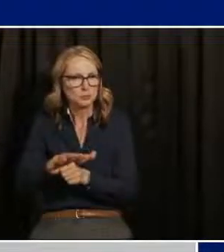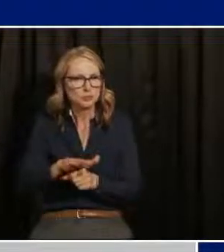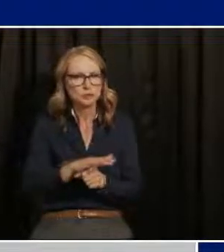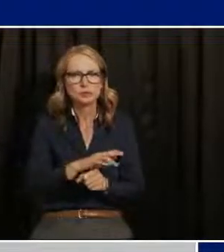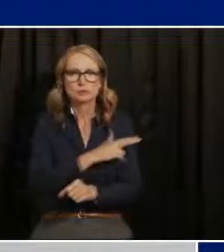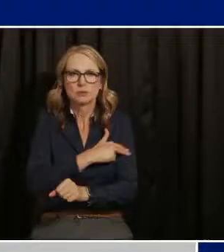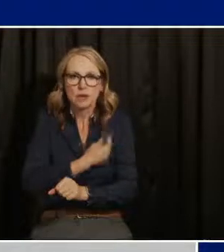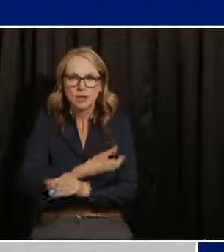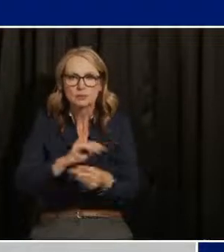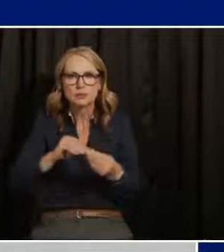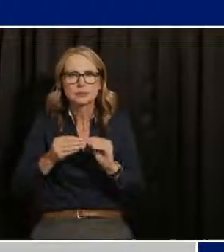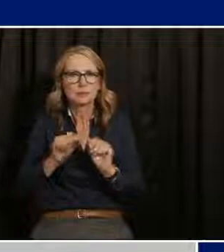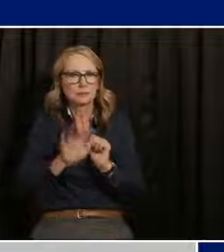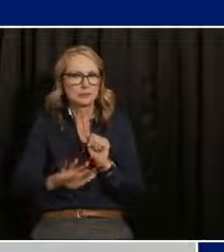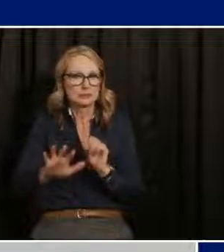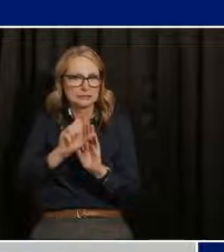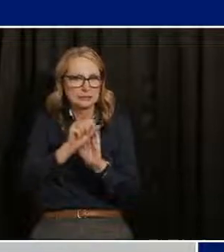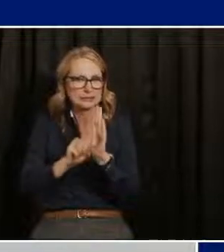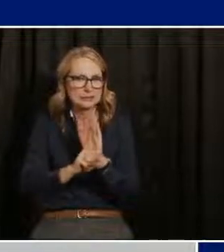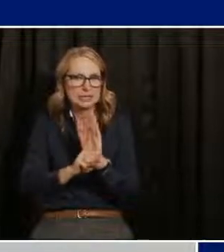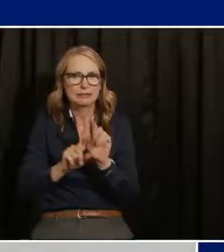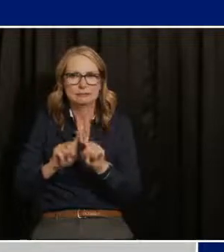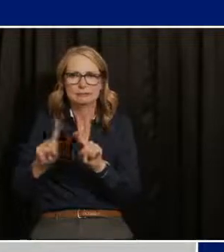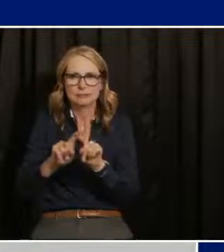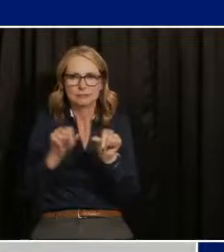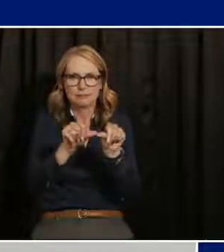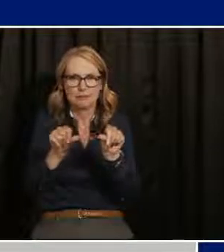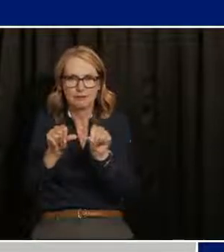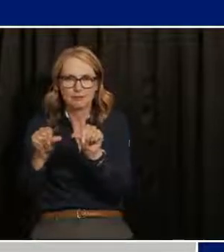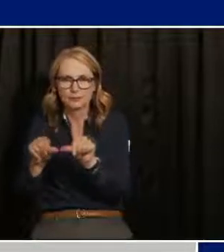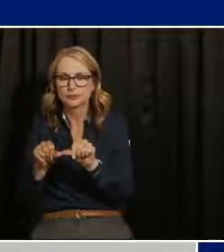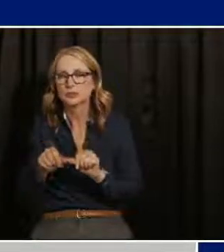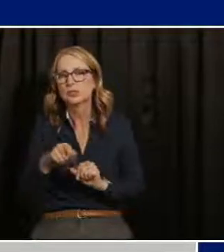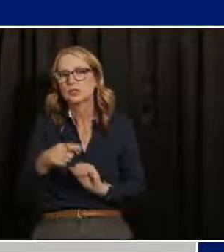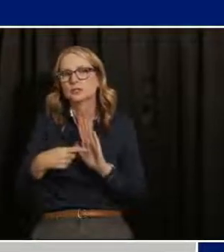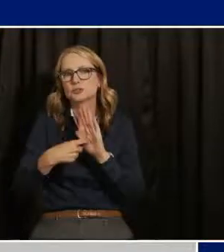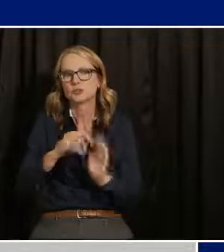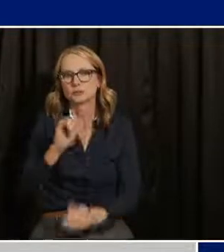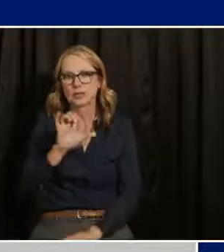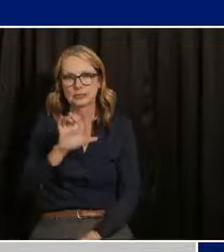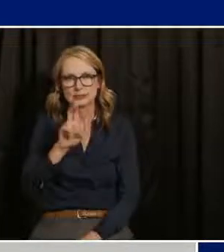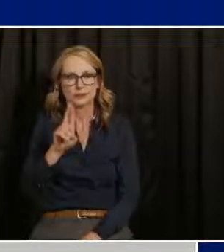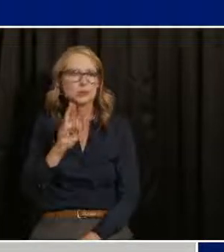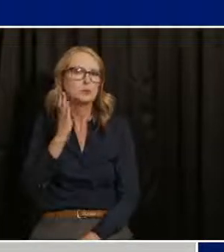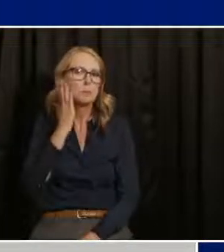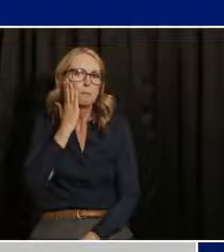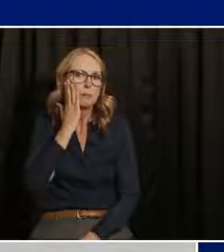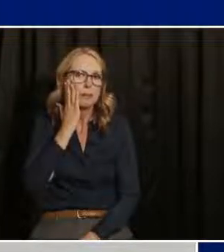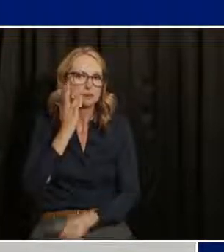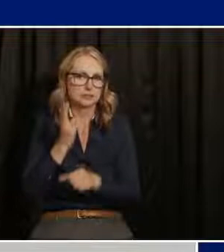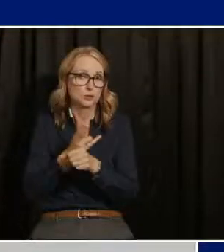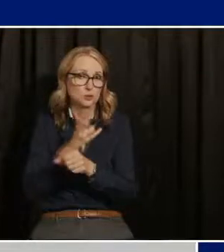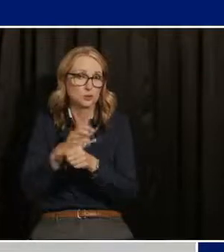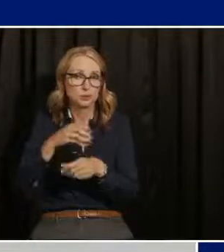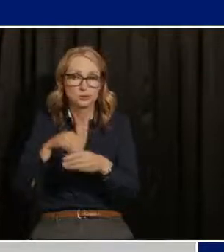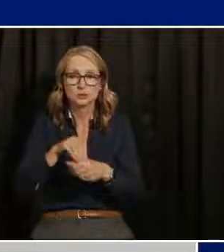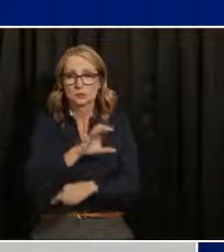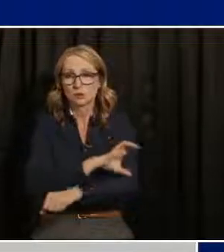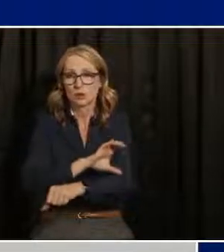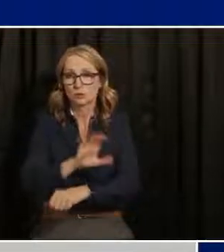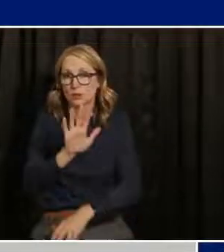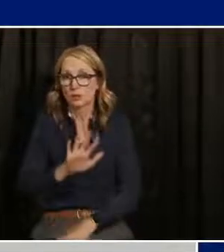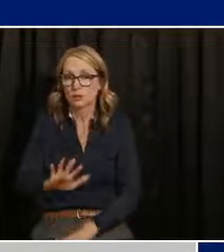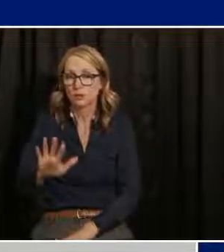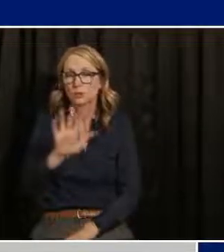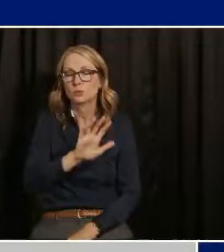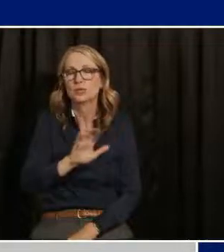utilization, hospitalization rates. So this particular figure is showing you ICU beds in use in Colorado, and that's shown on the left, and in the northeast part